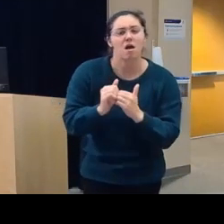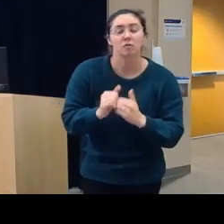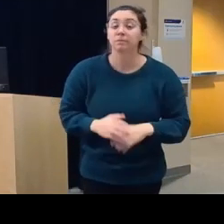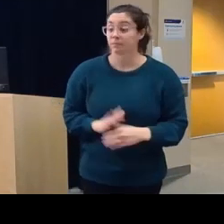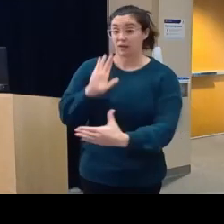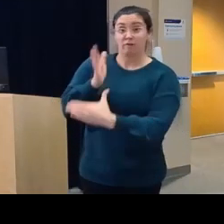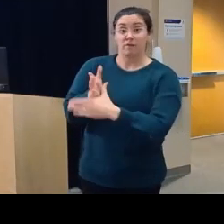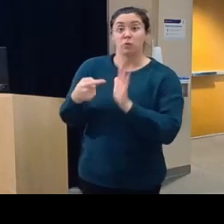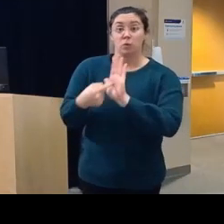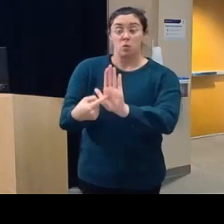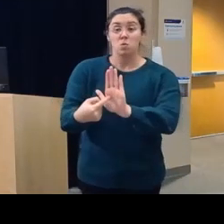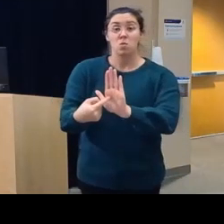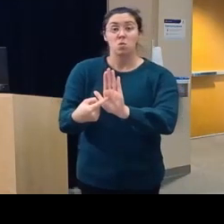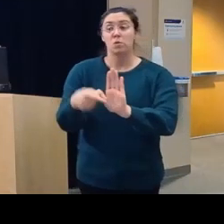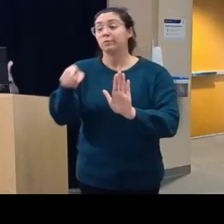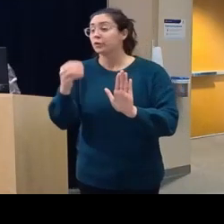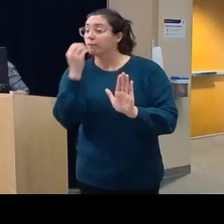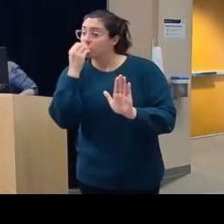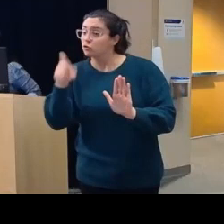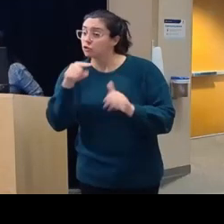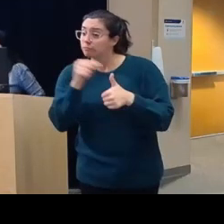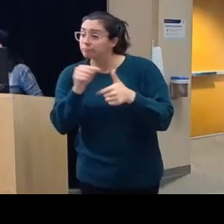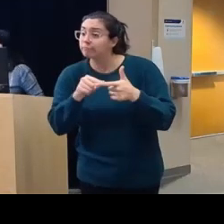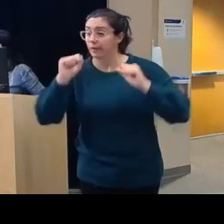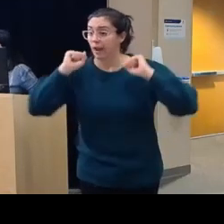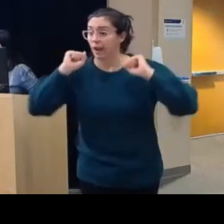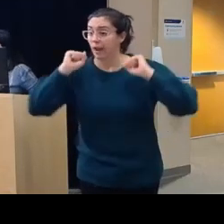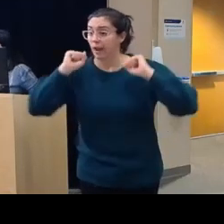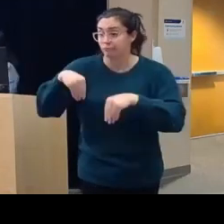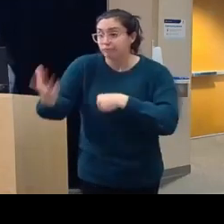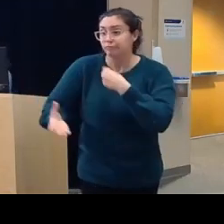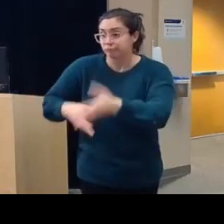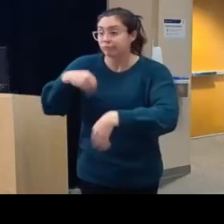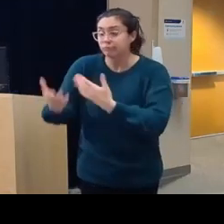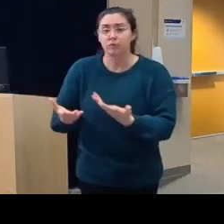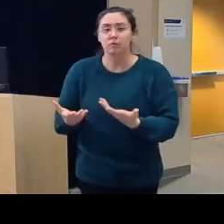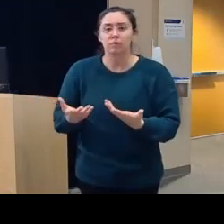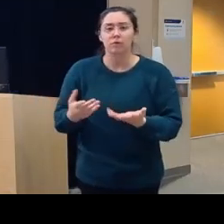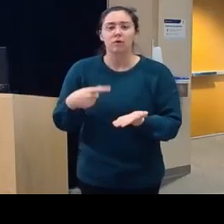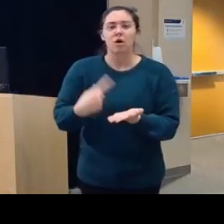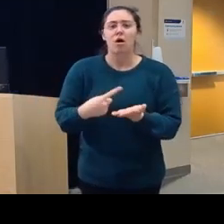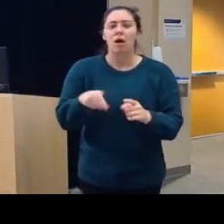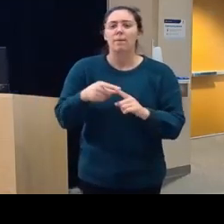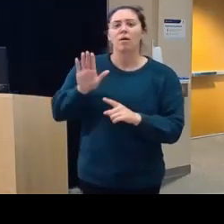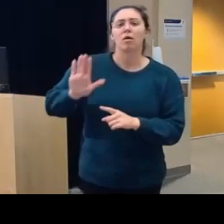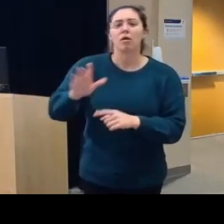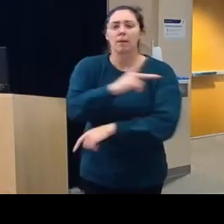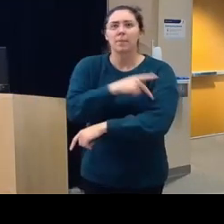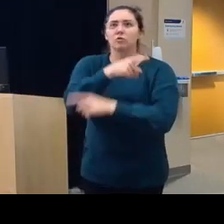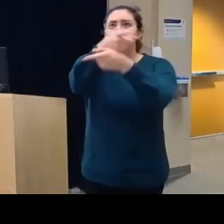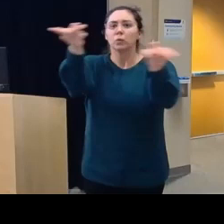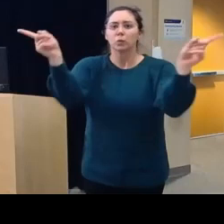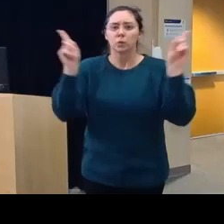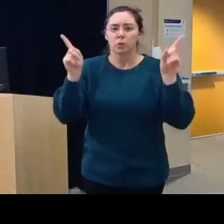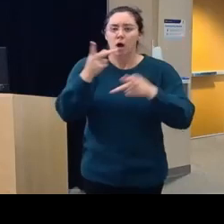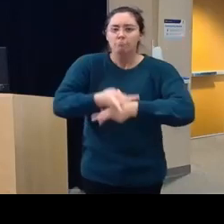that have shown that if, this is the diet you should follow, these are the exercise recommendations. But when we're talking about the patients that you all are